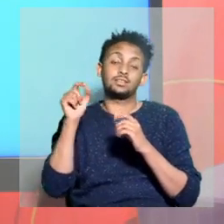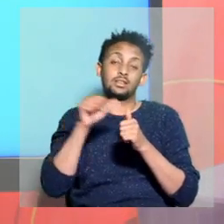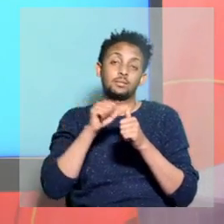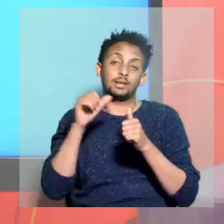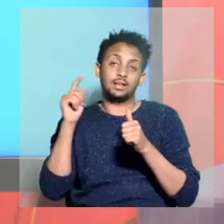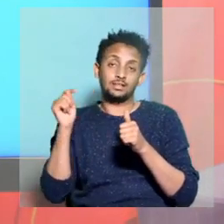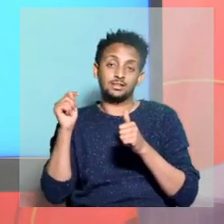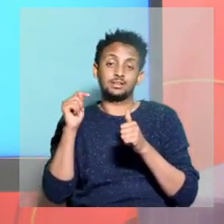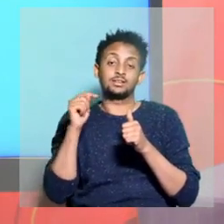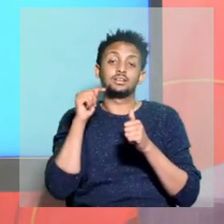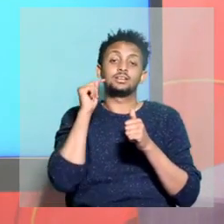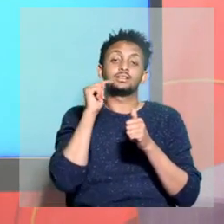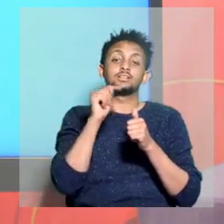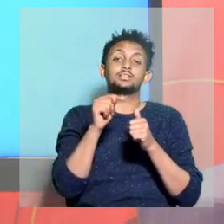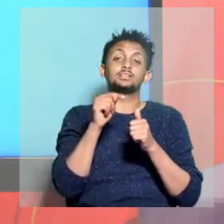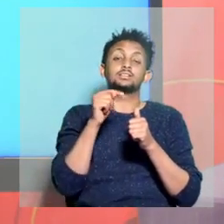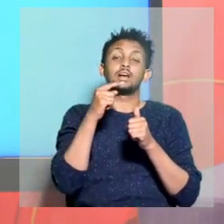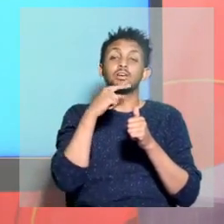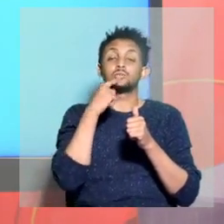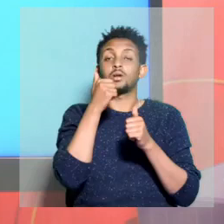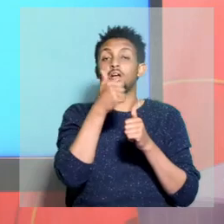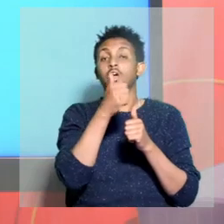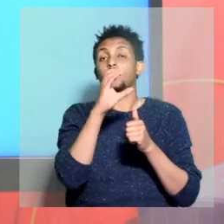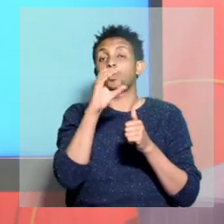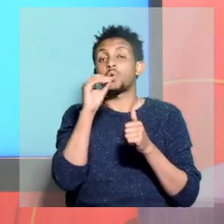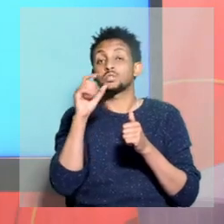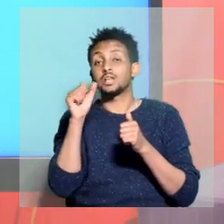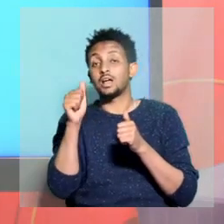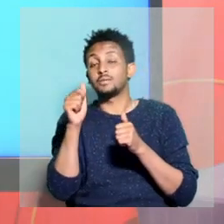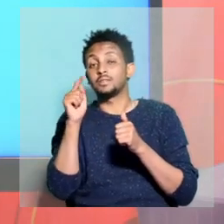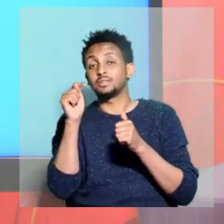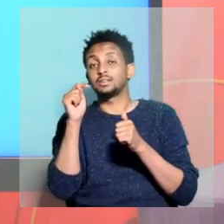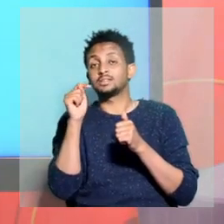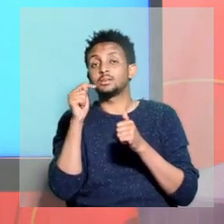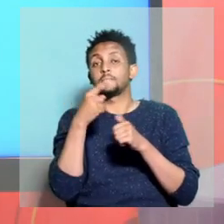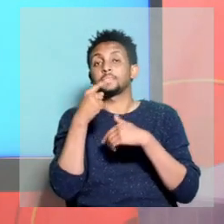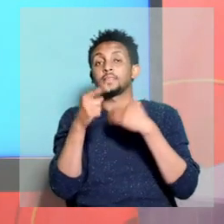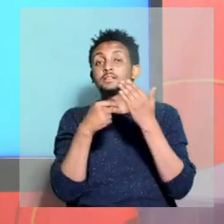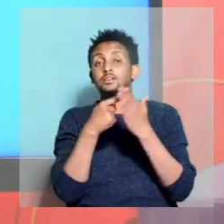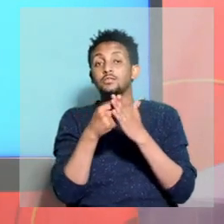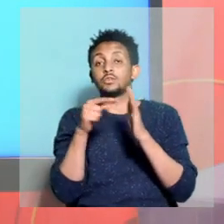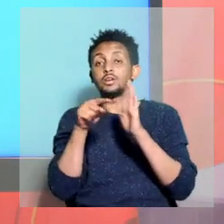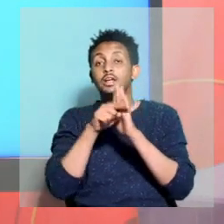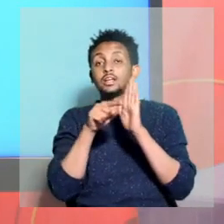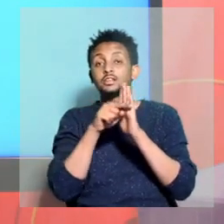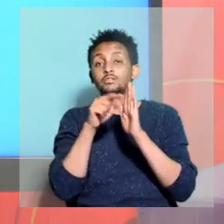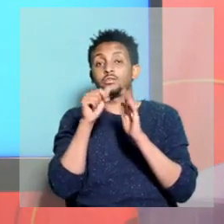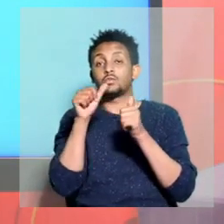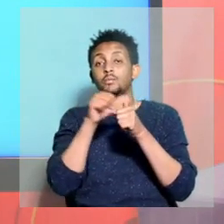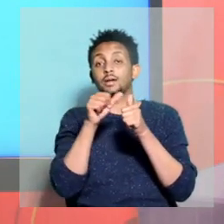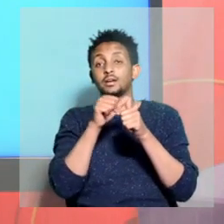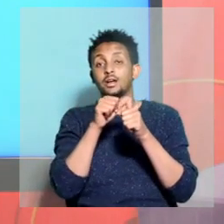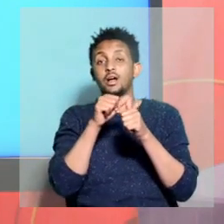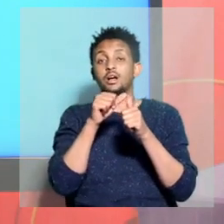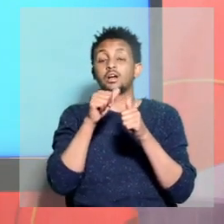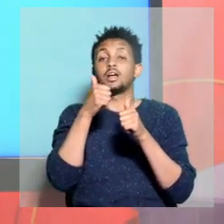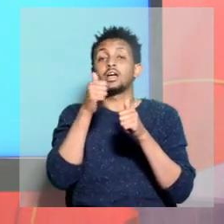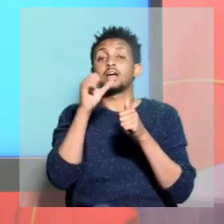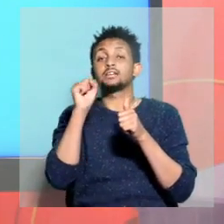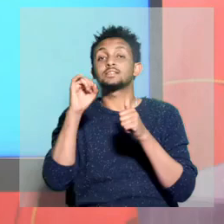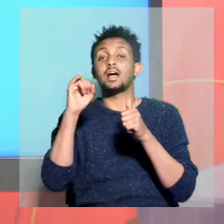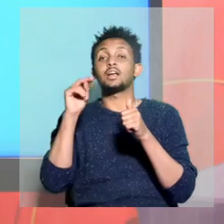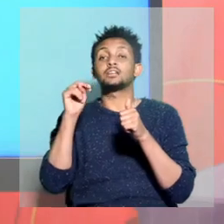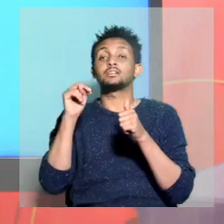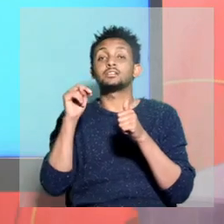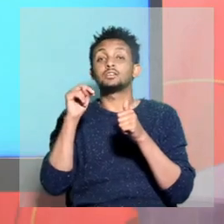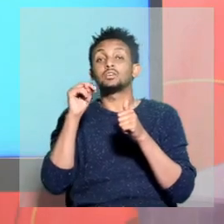displacement. For this as well, a cos omega t means x. Therefore, the negative of omega squared, instead of a sine omega